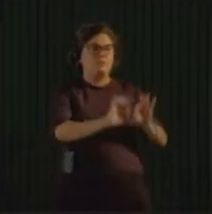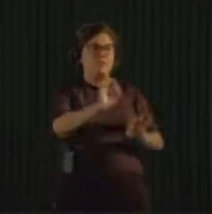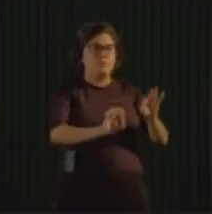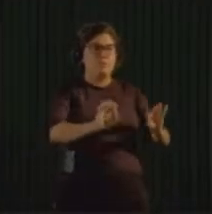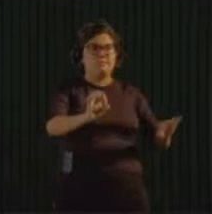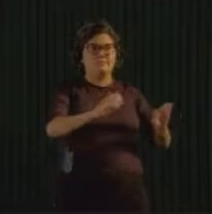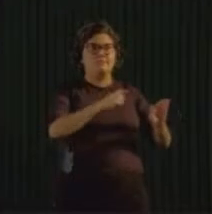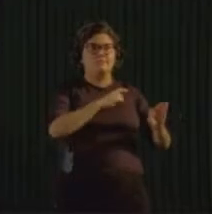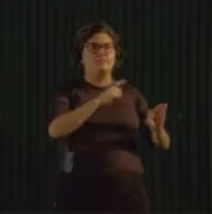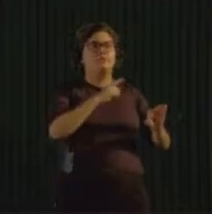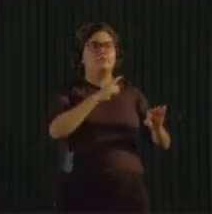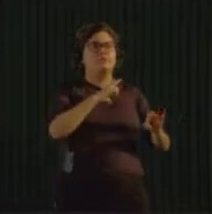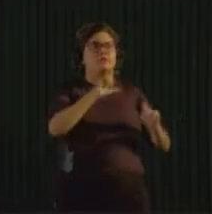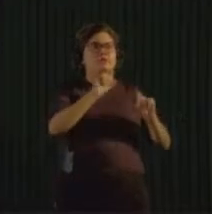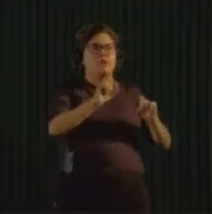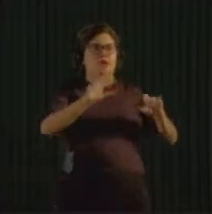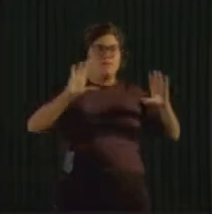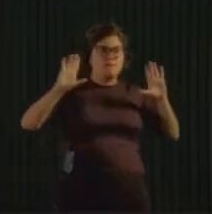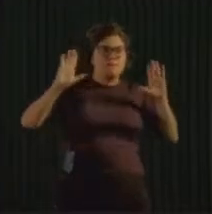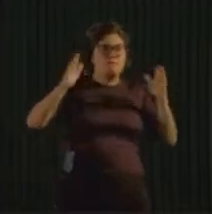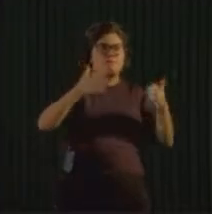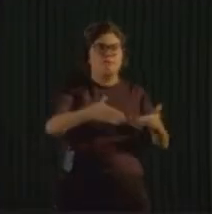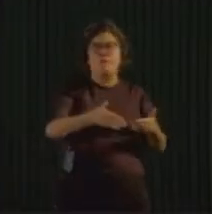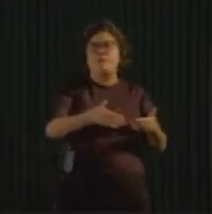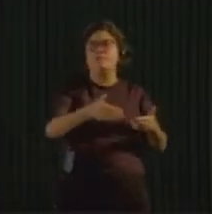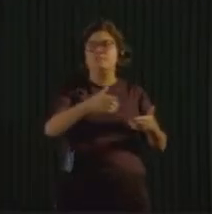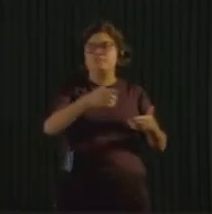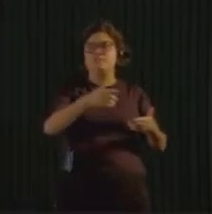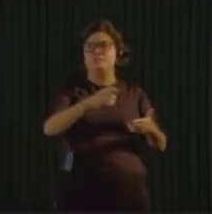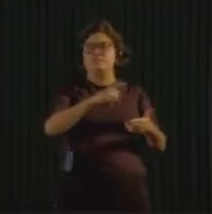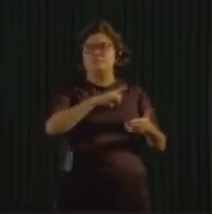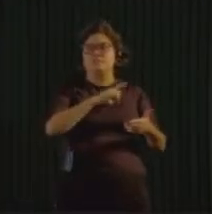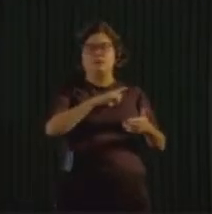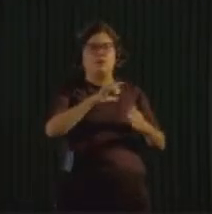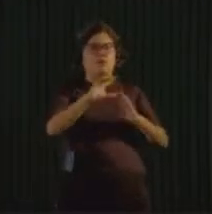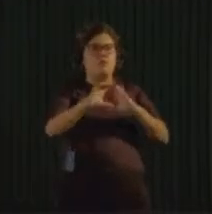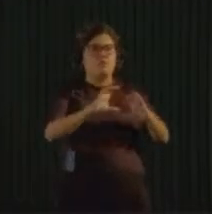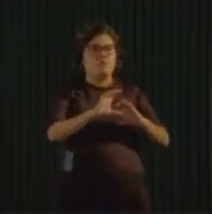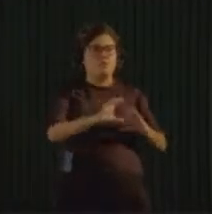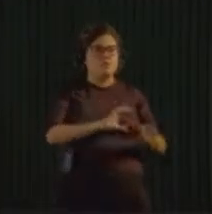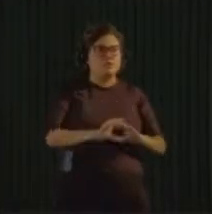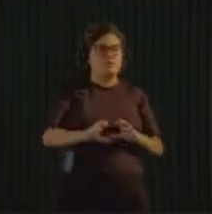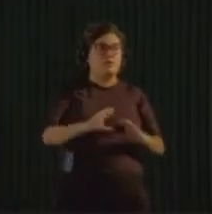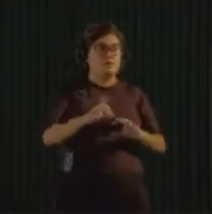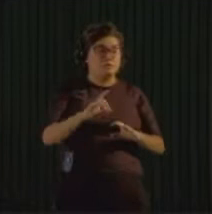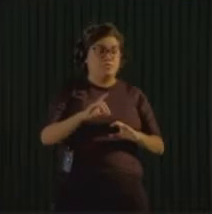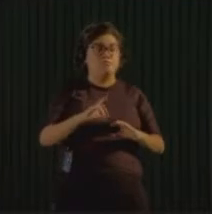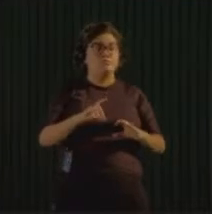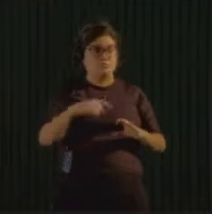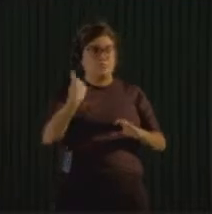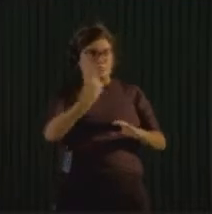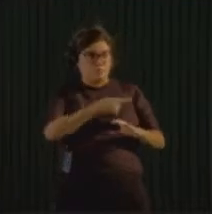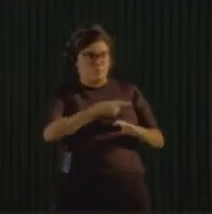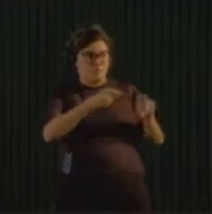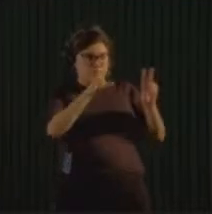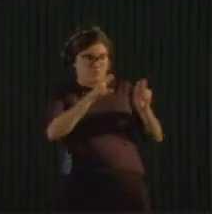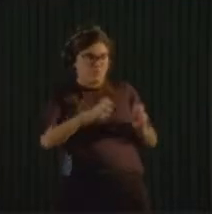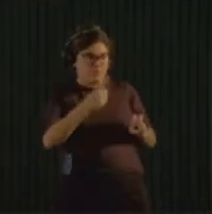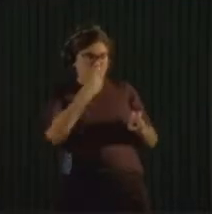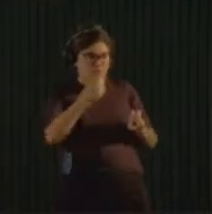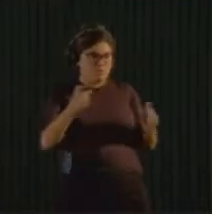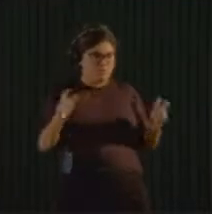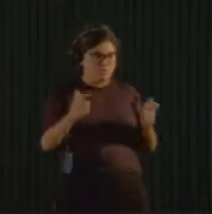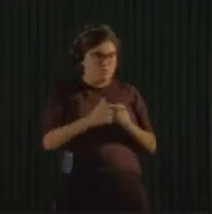community level zero waste society building. So we see zero waste is not just about like 100% recycling or like